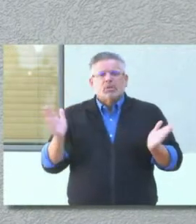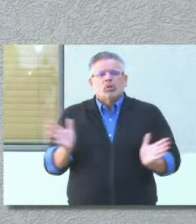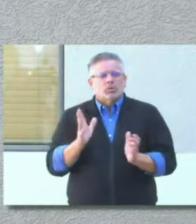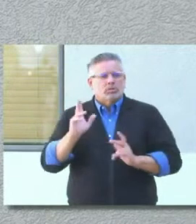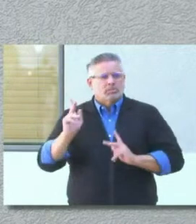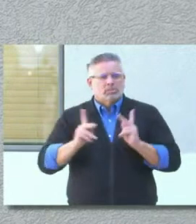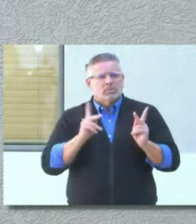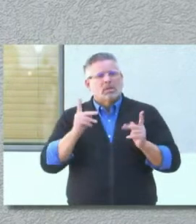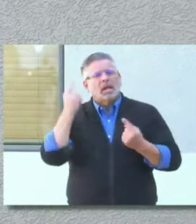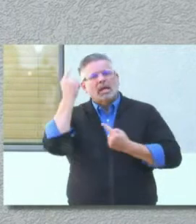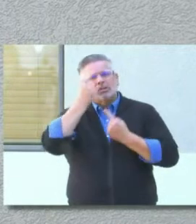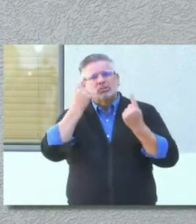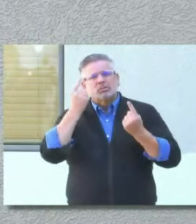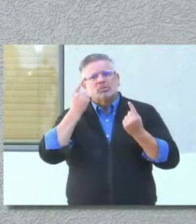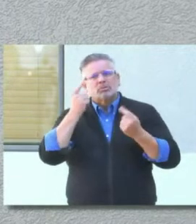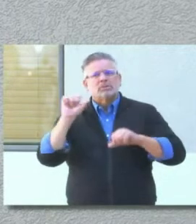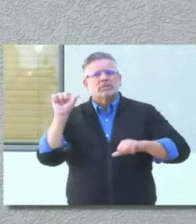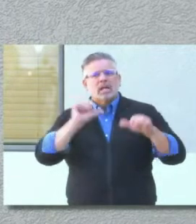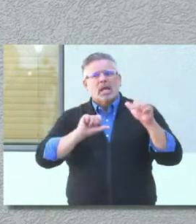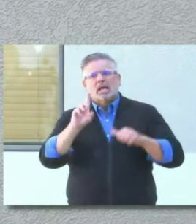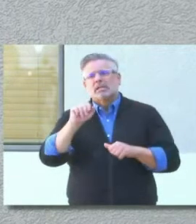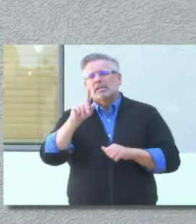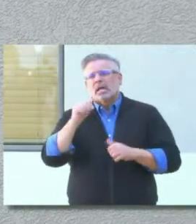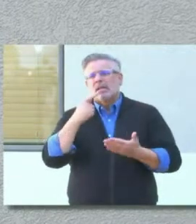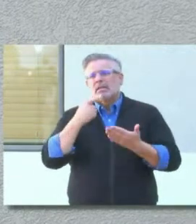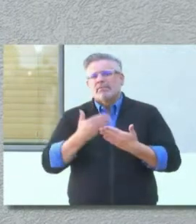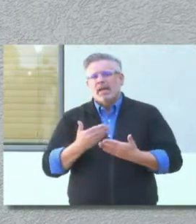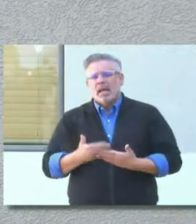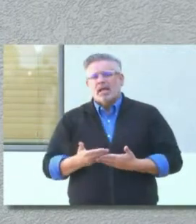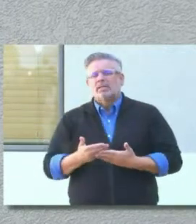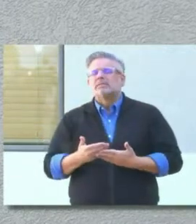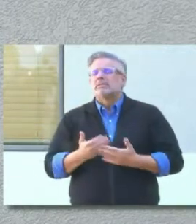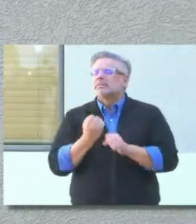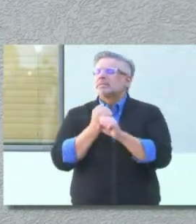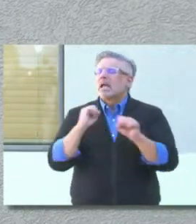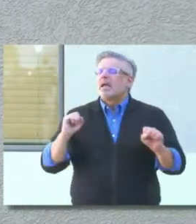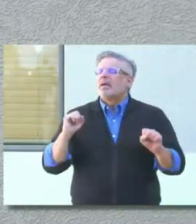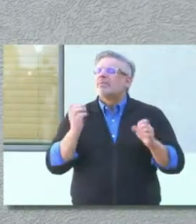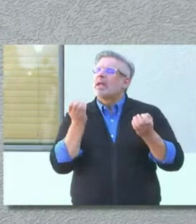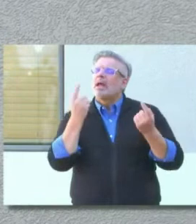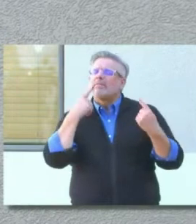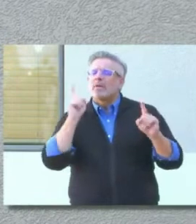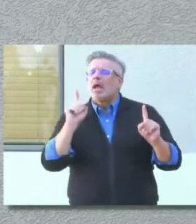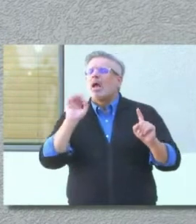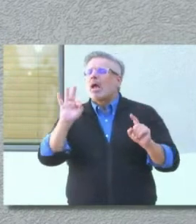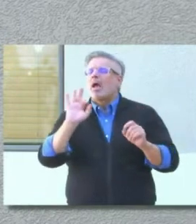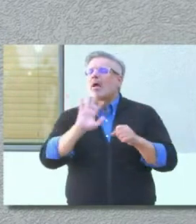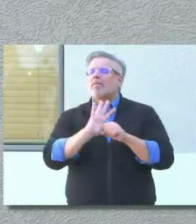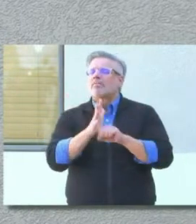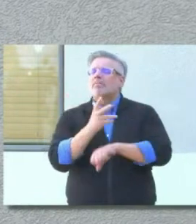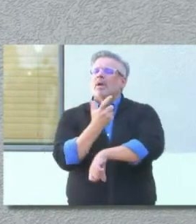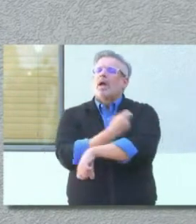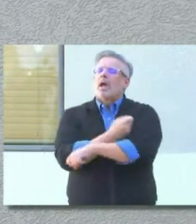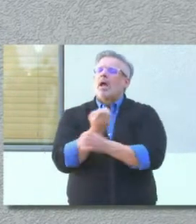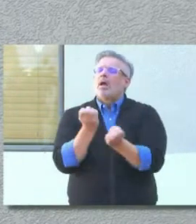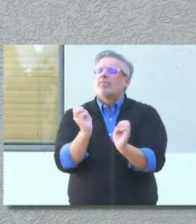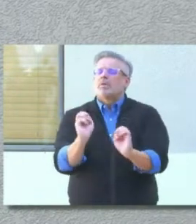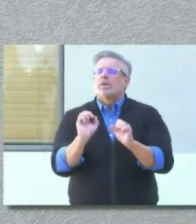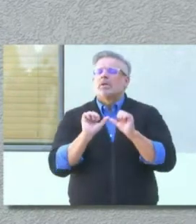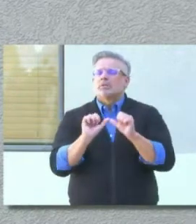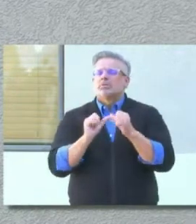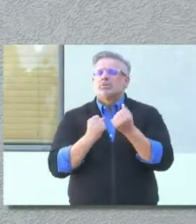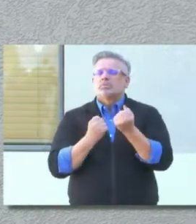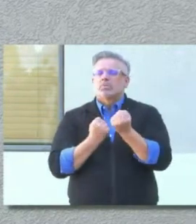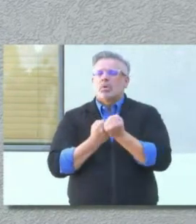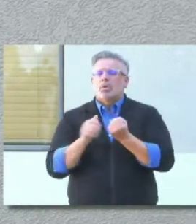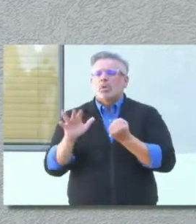encourage people to consider the science, the data, the facts, the safety and efficacy of these efforts, and continue to